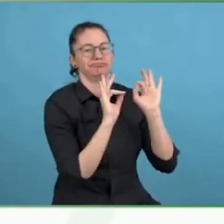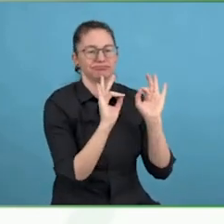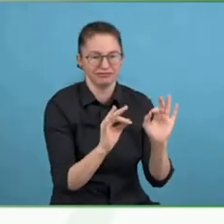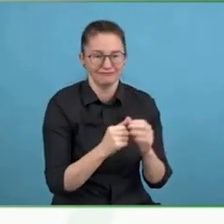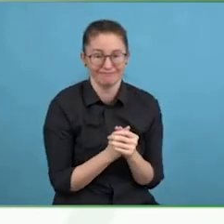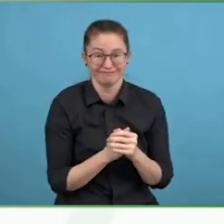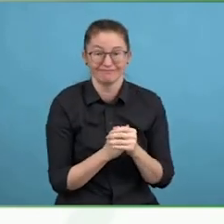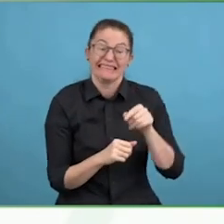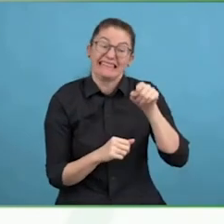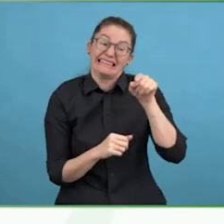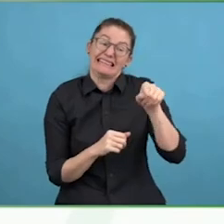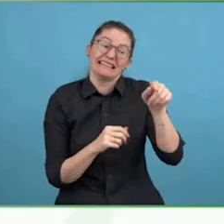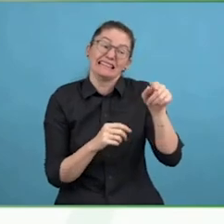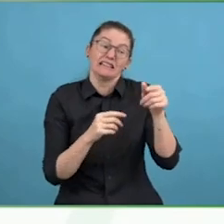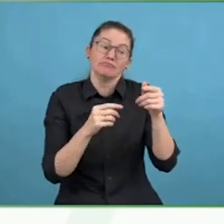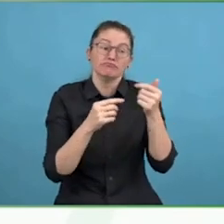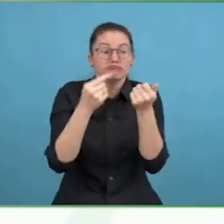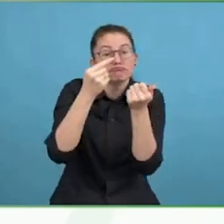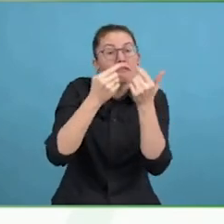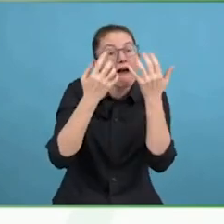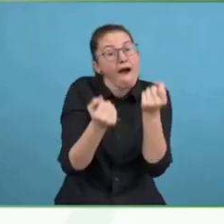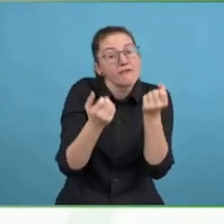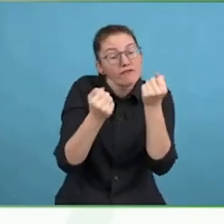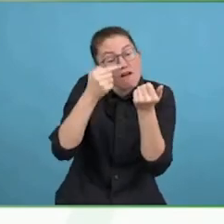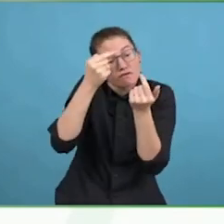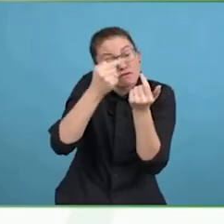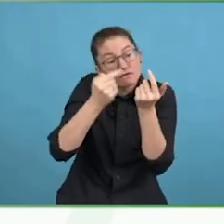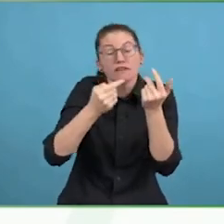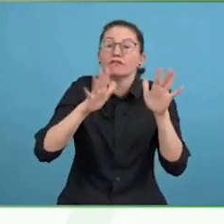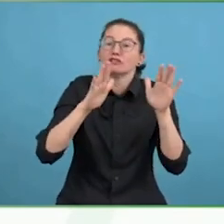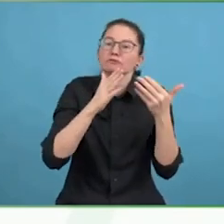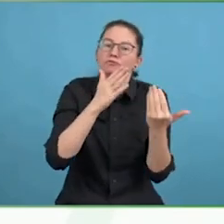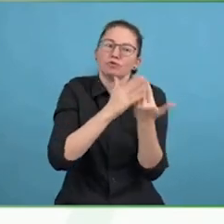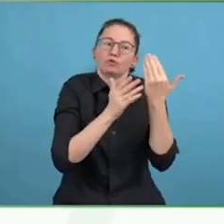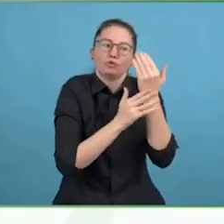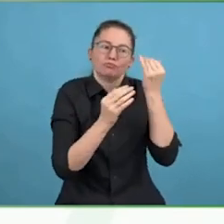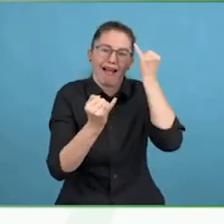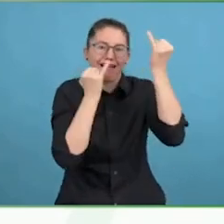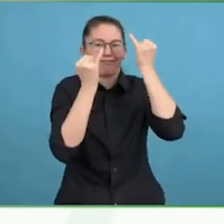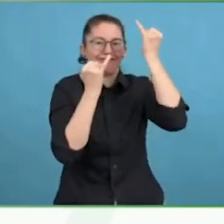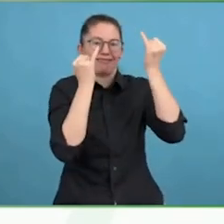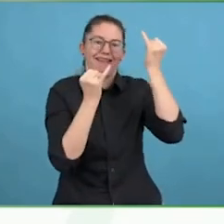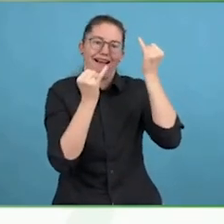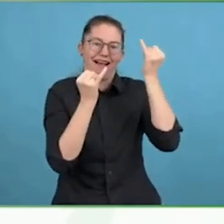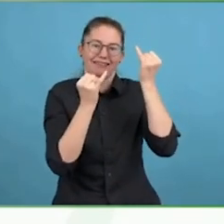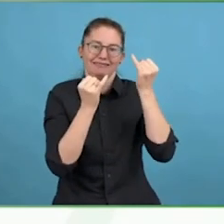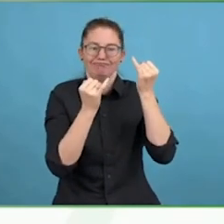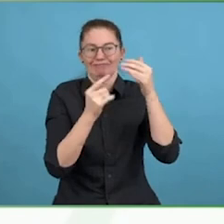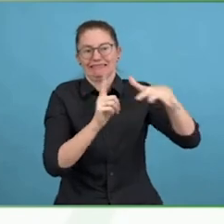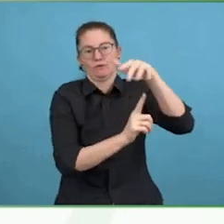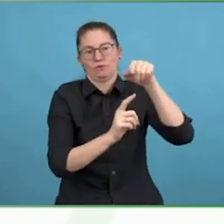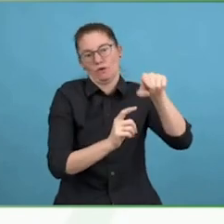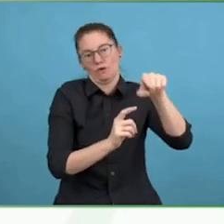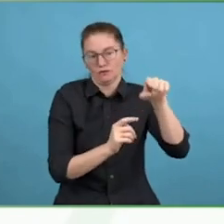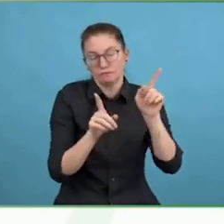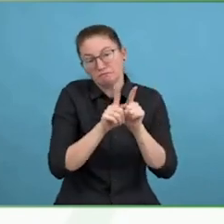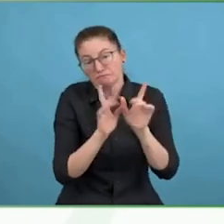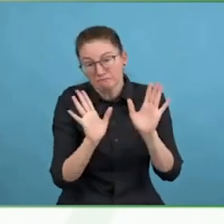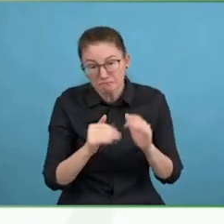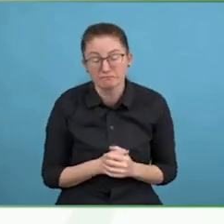for passing wheelchairs. We also thought about the audience with visual and